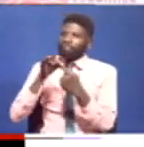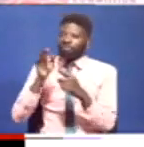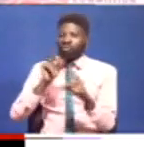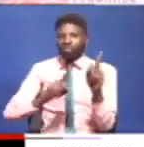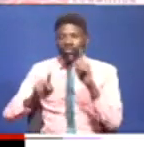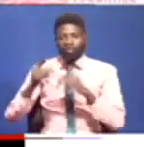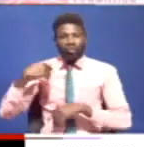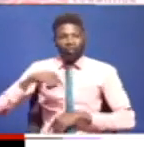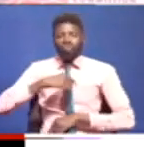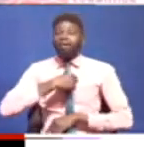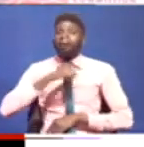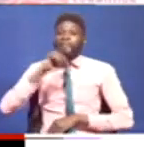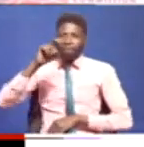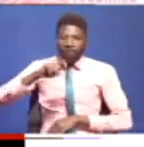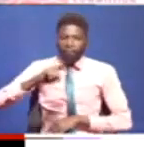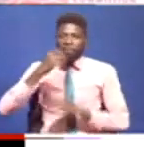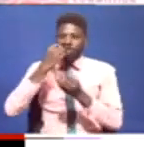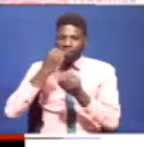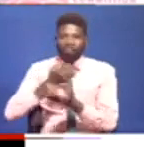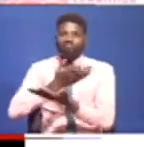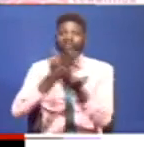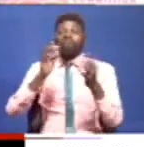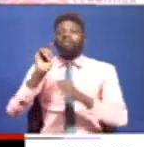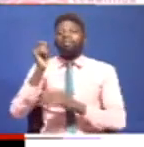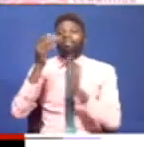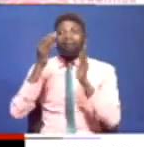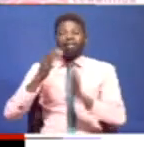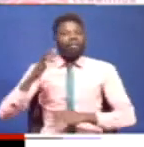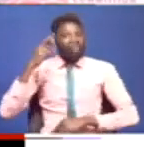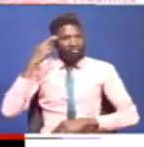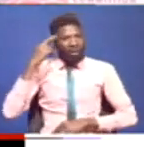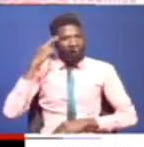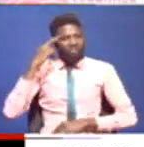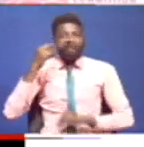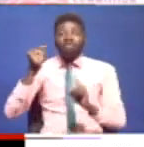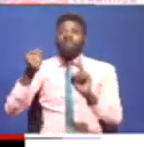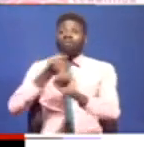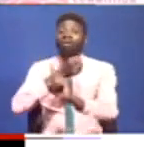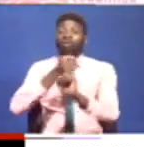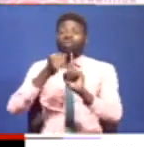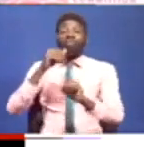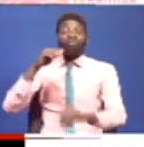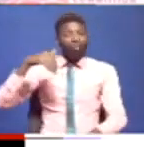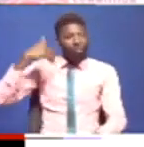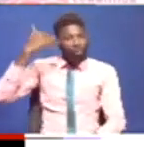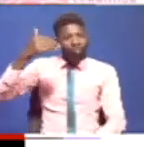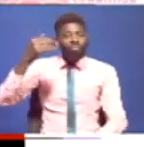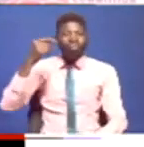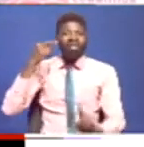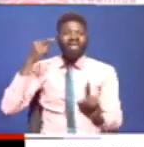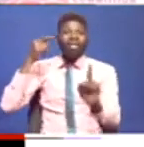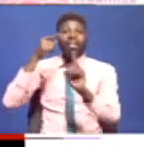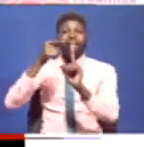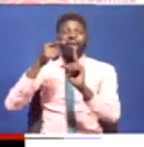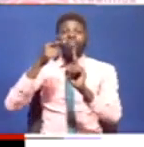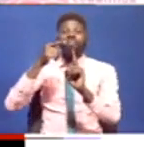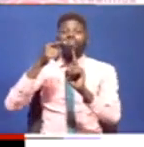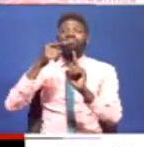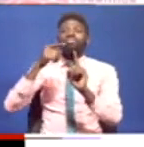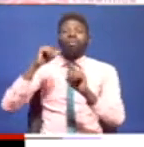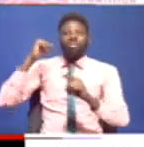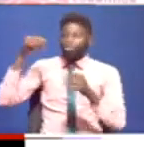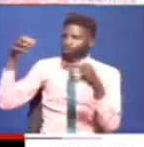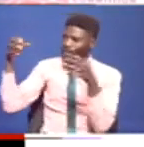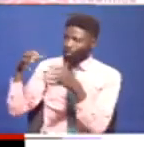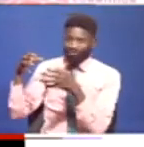must remind the Kenyans that though violence is always aimed at another party, the